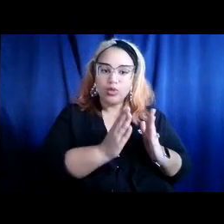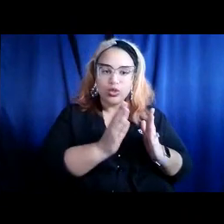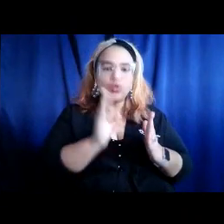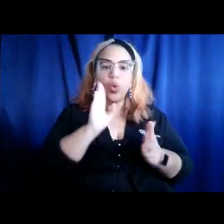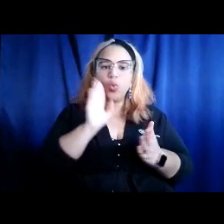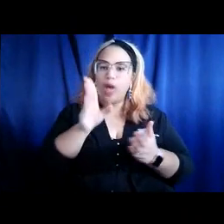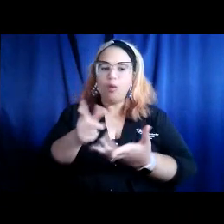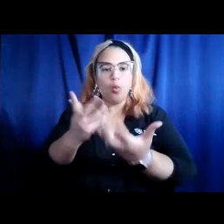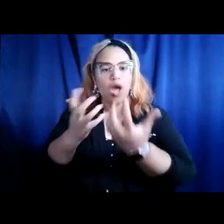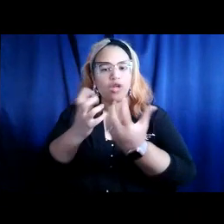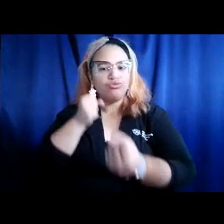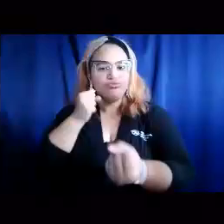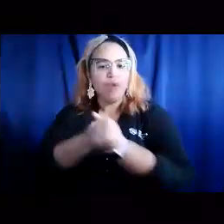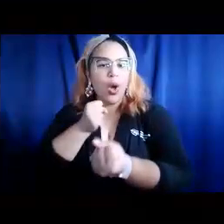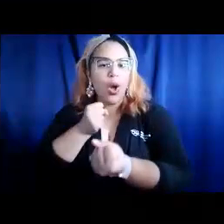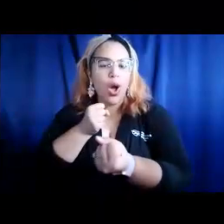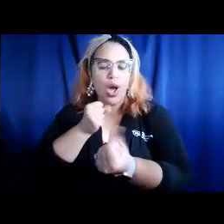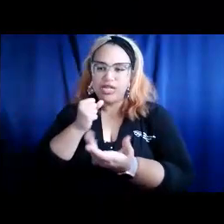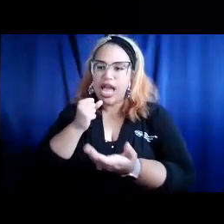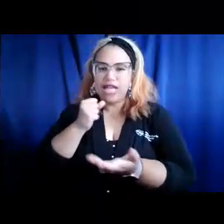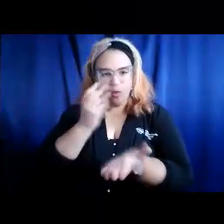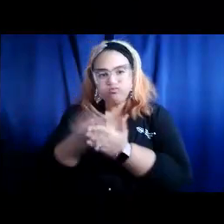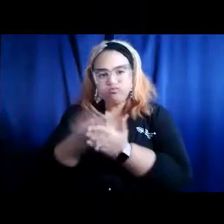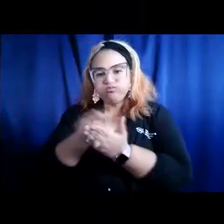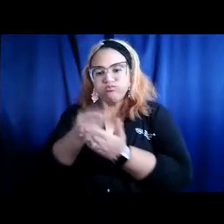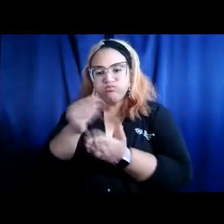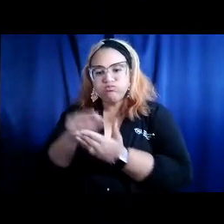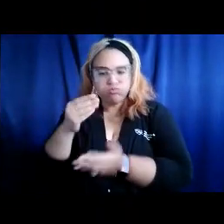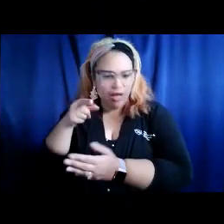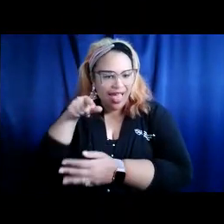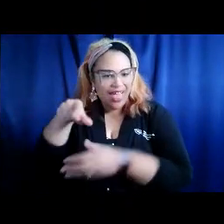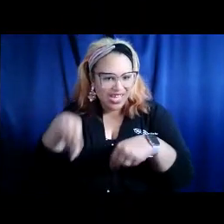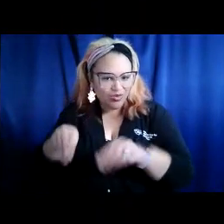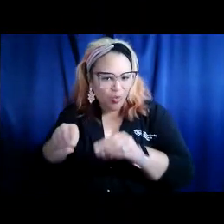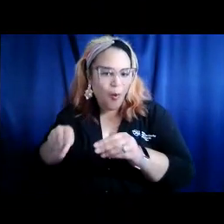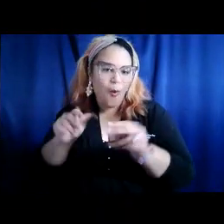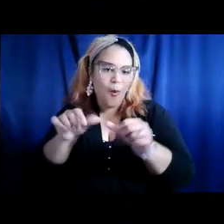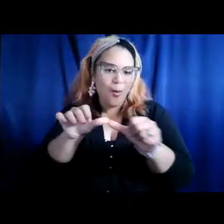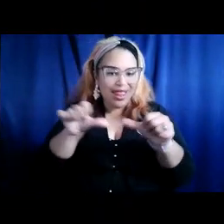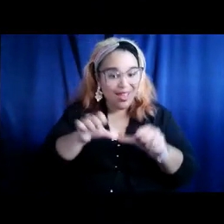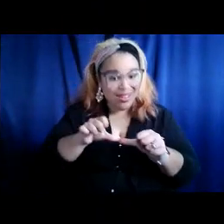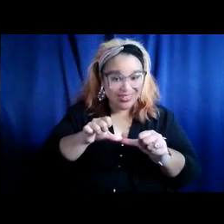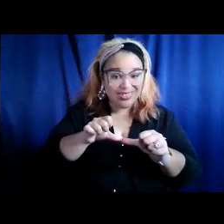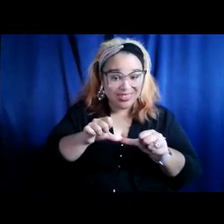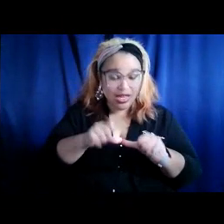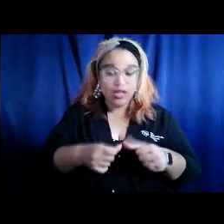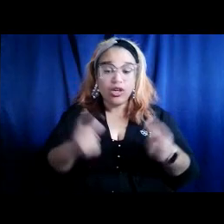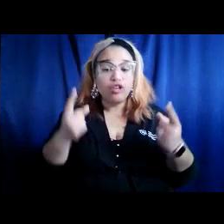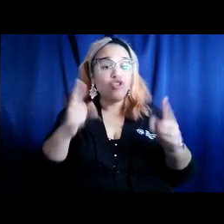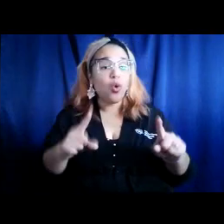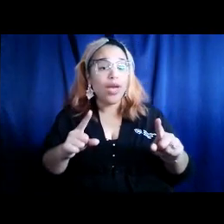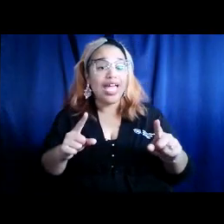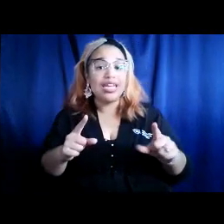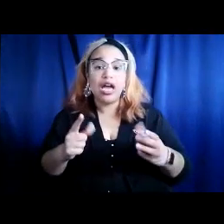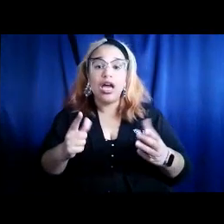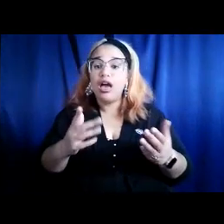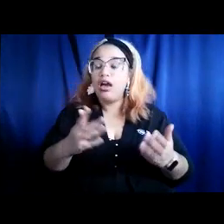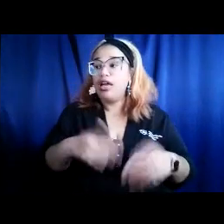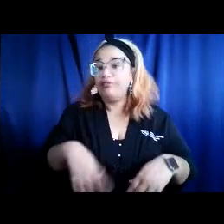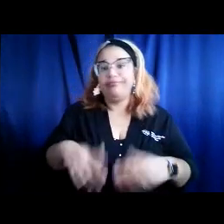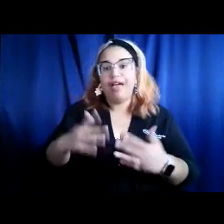a specific disability. So, designing products and services with accessibility in mind helps organizations reach